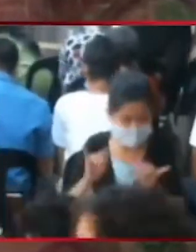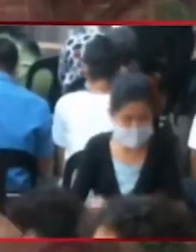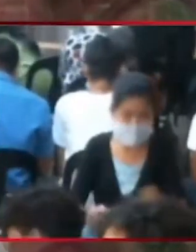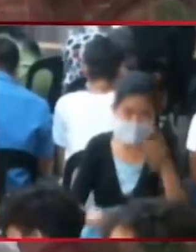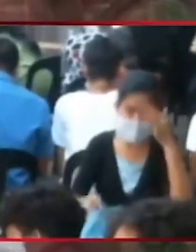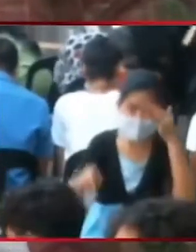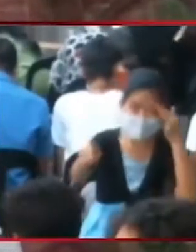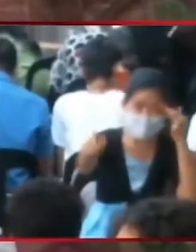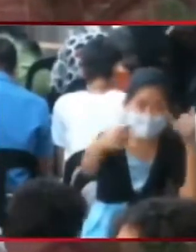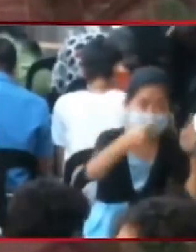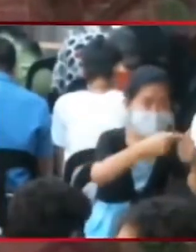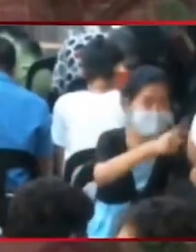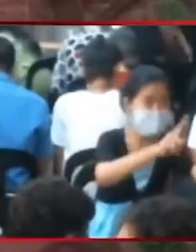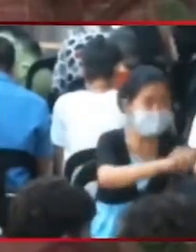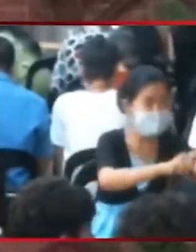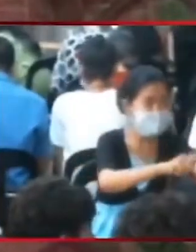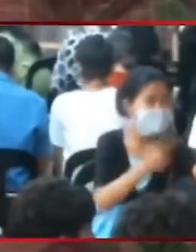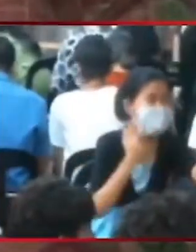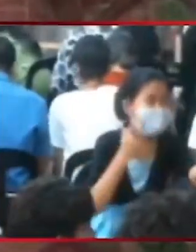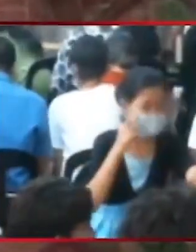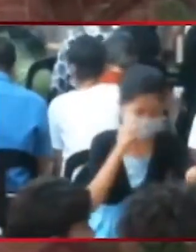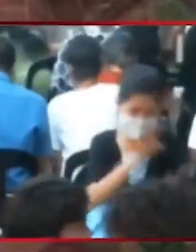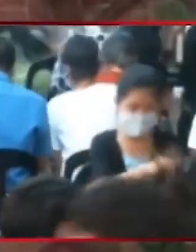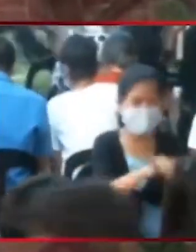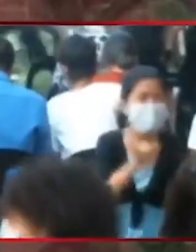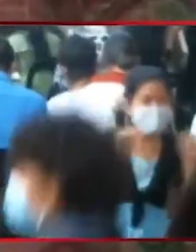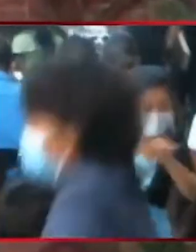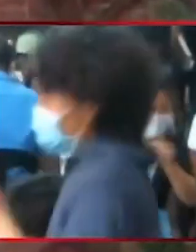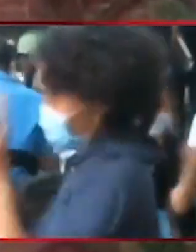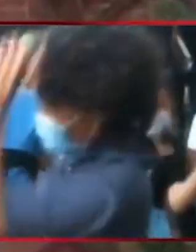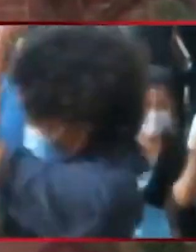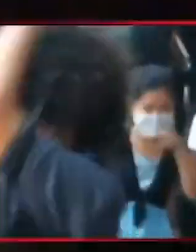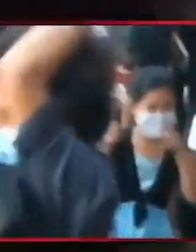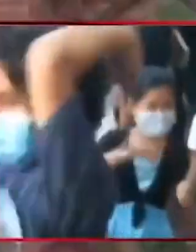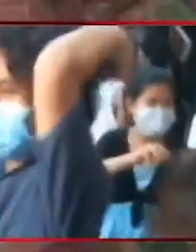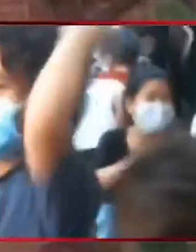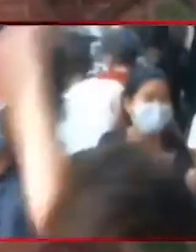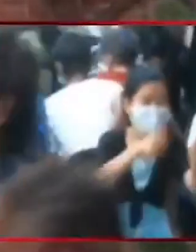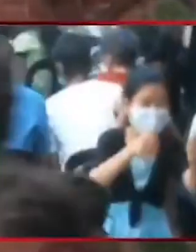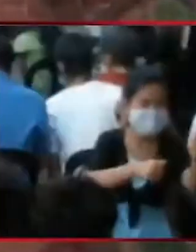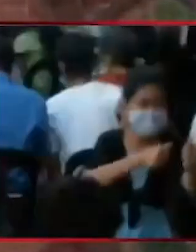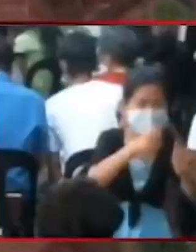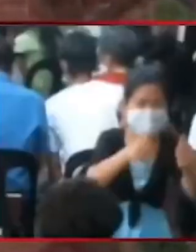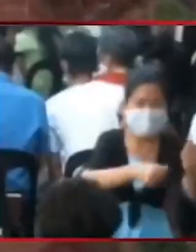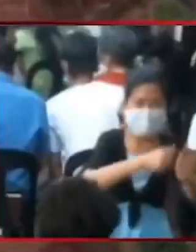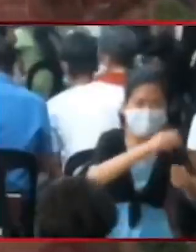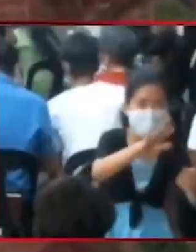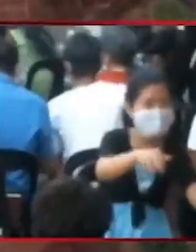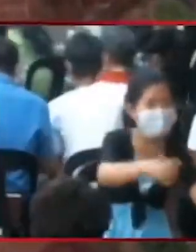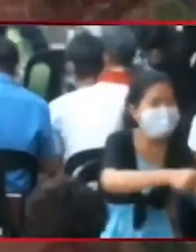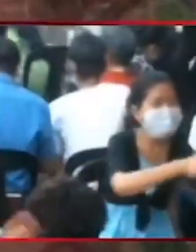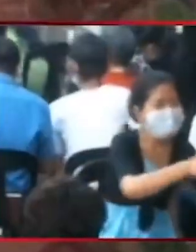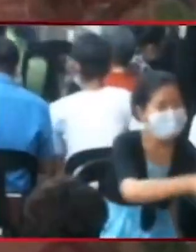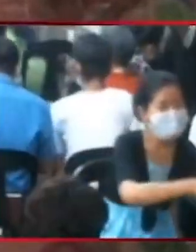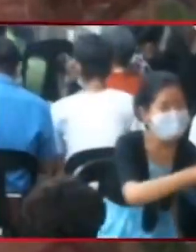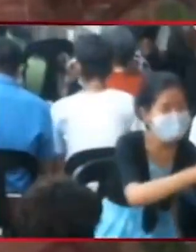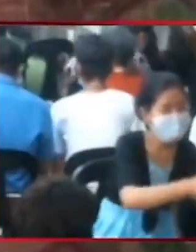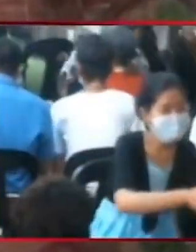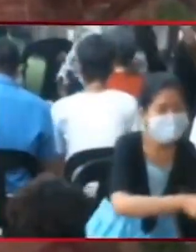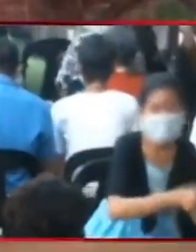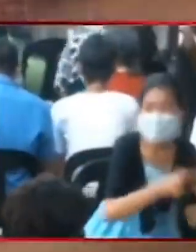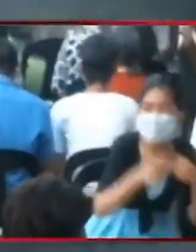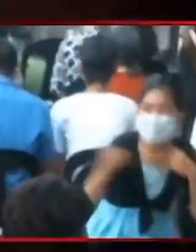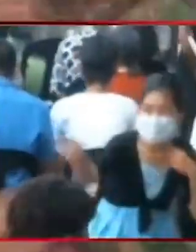get the glory out of this. In the book of James, throw that away there, and by way of